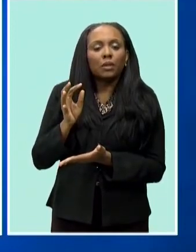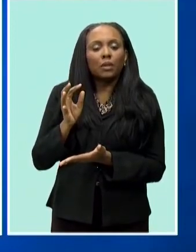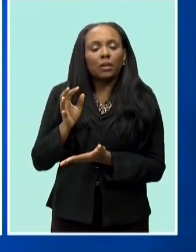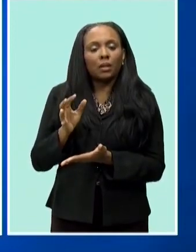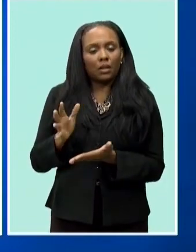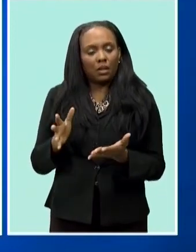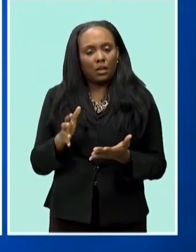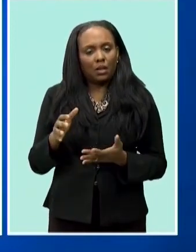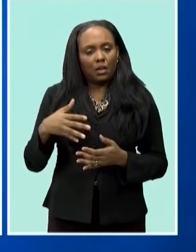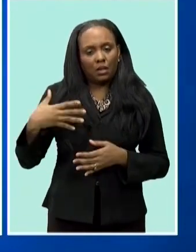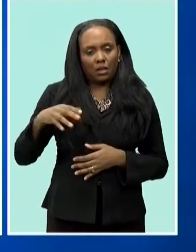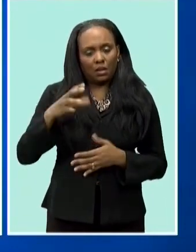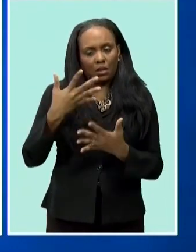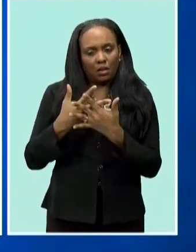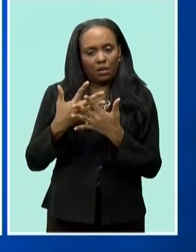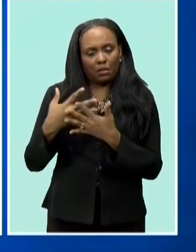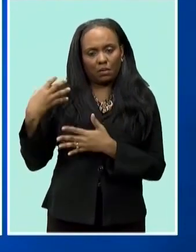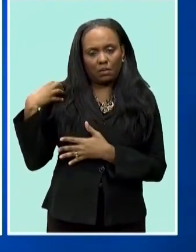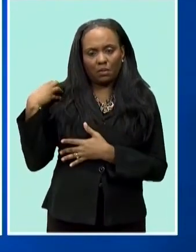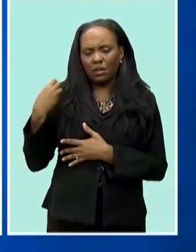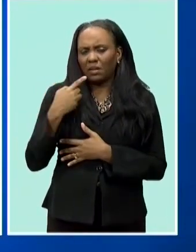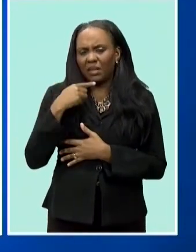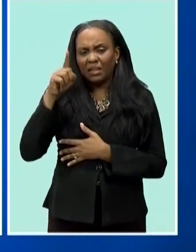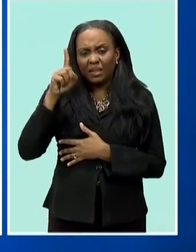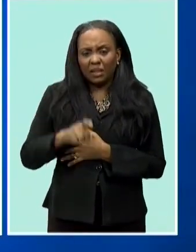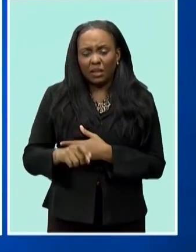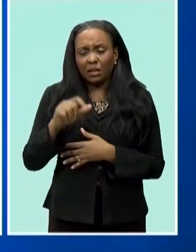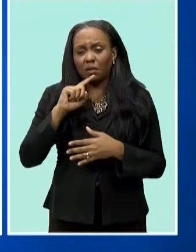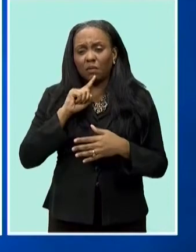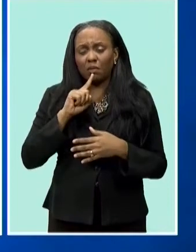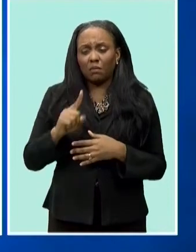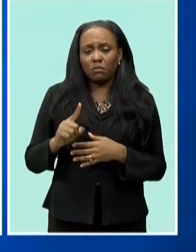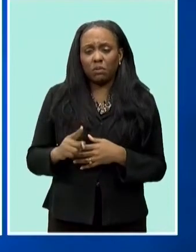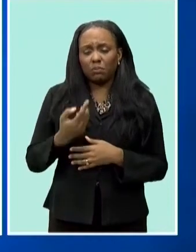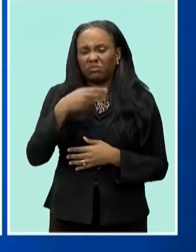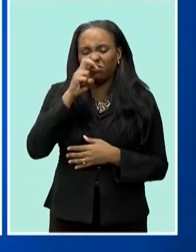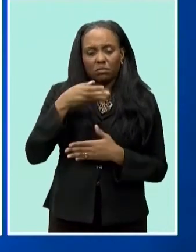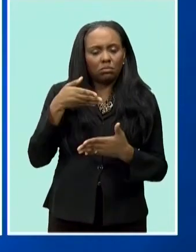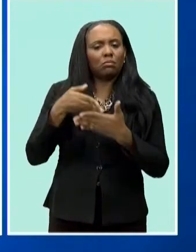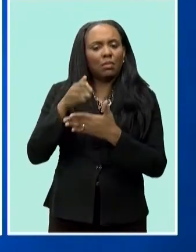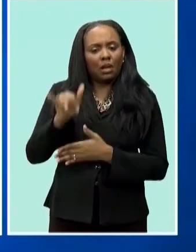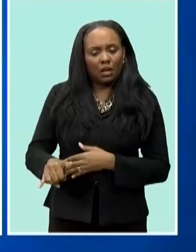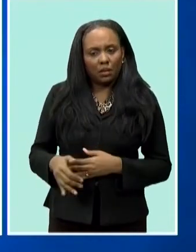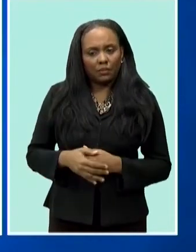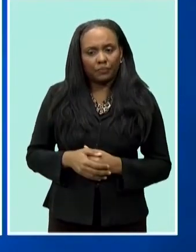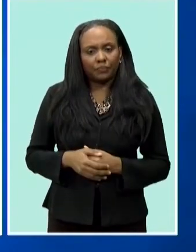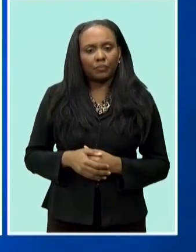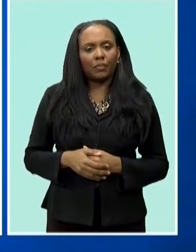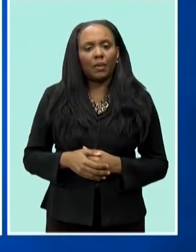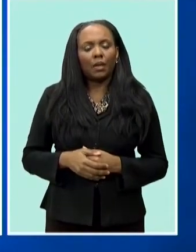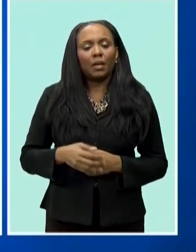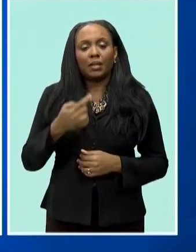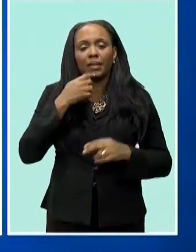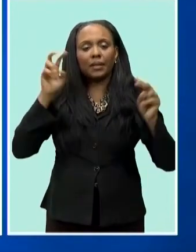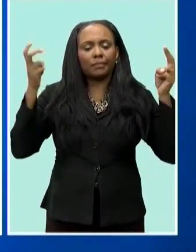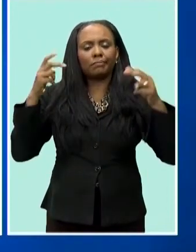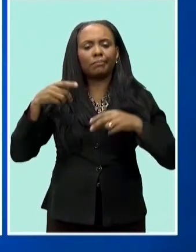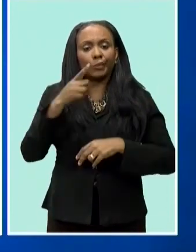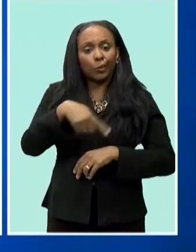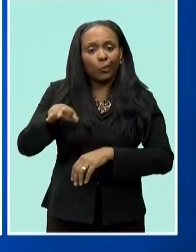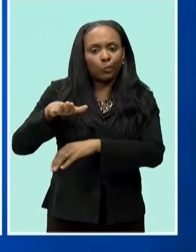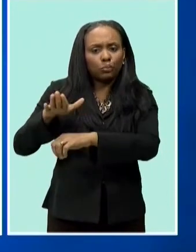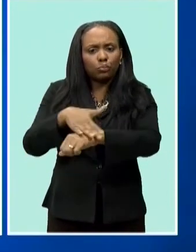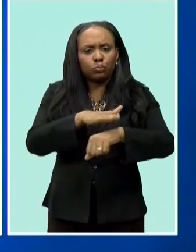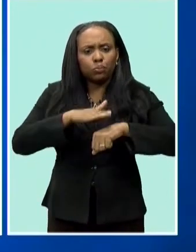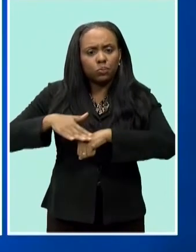Samuels reiterated the call to fighting contraband in prisons, saying, quote, "The public is hereby warned again to desist